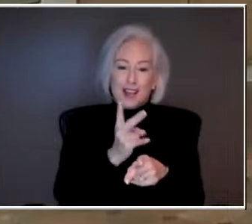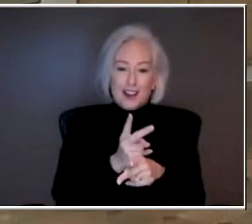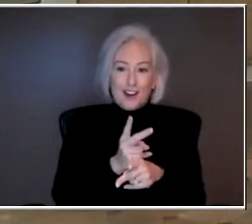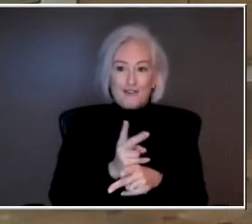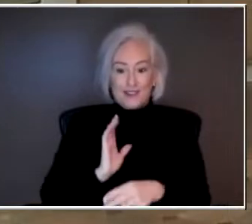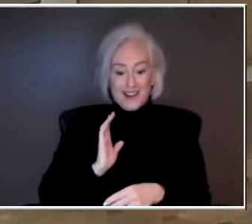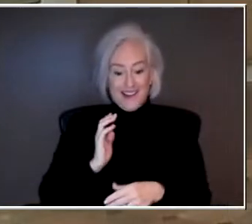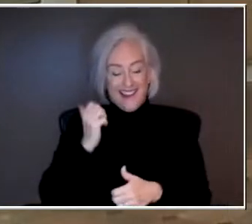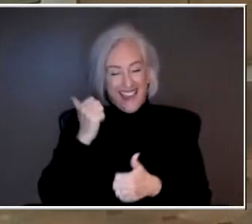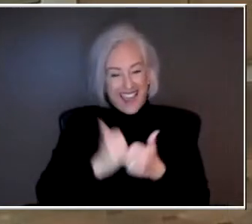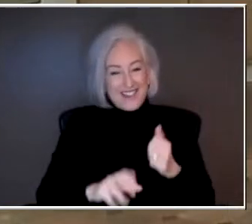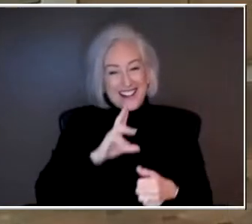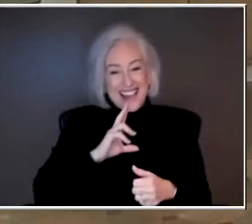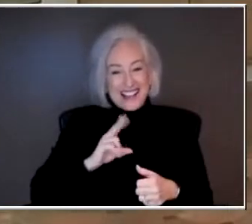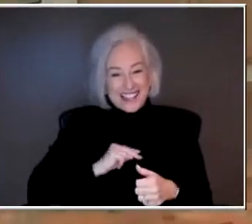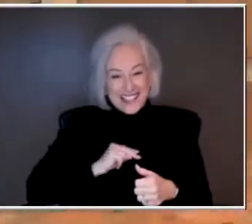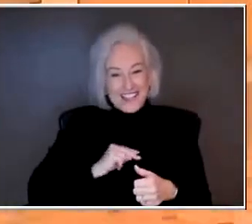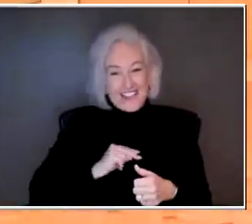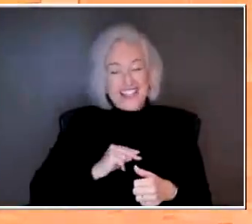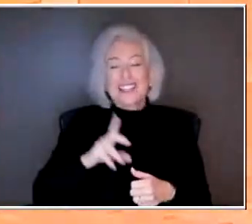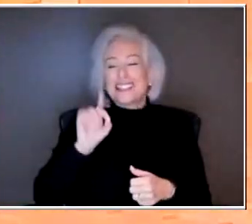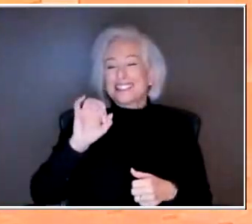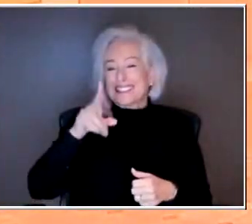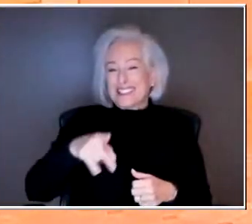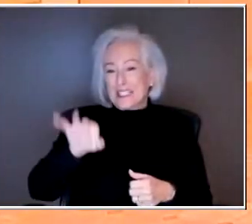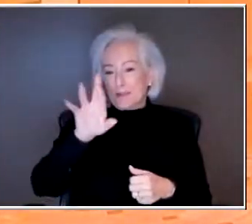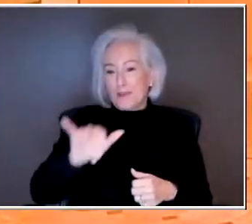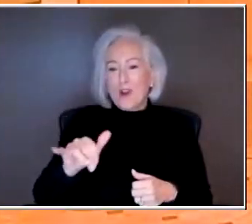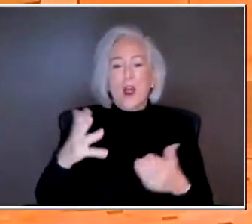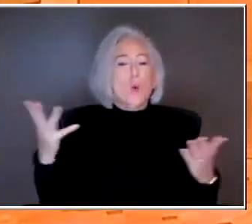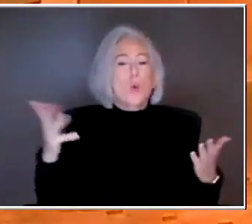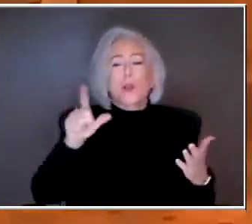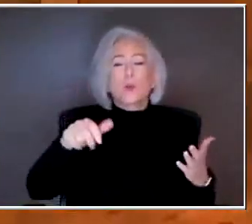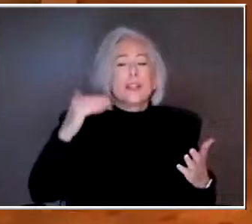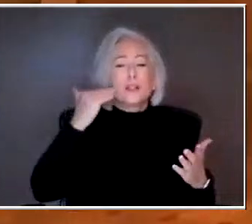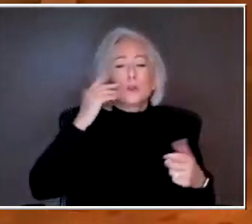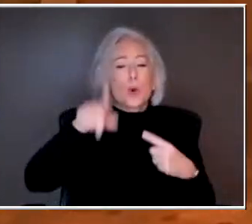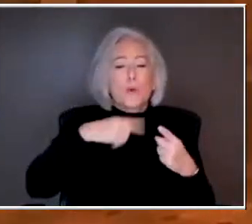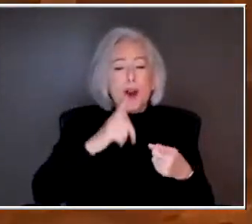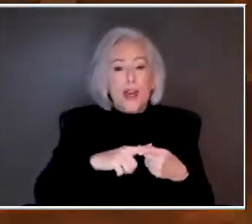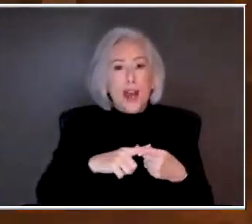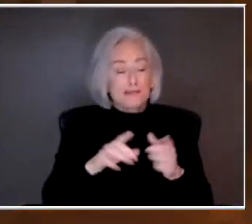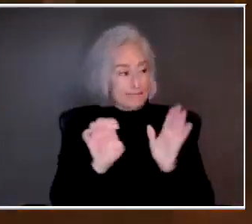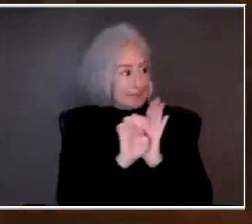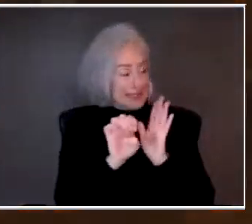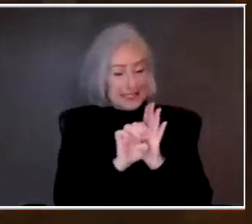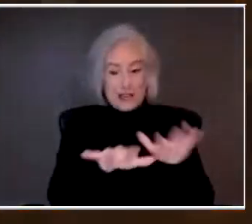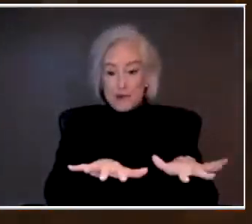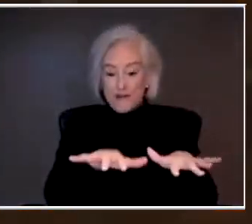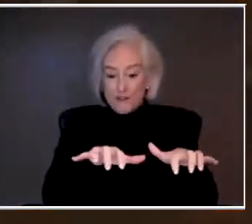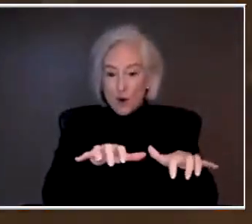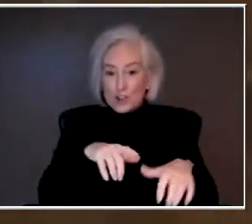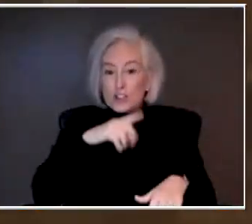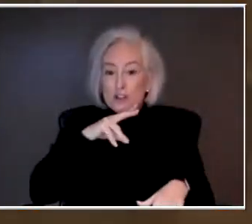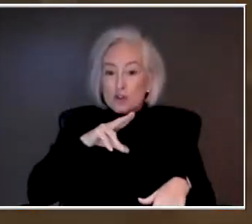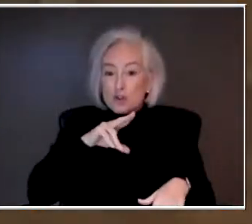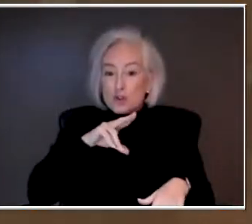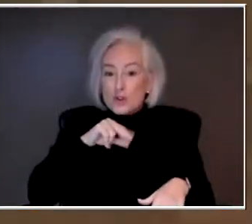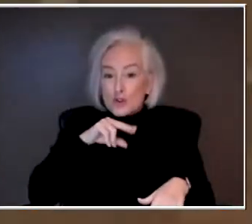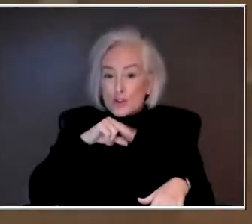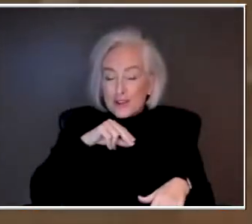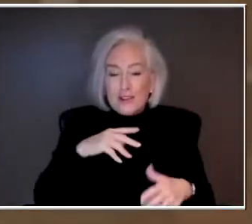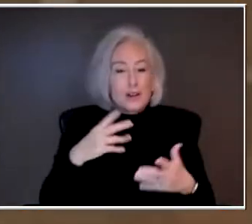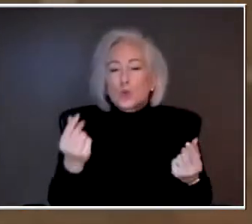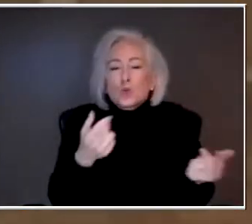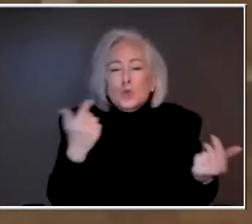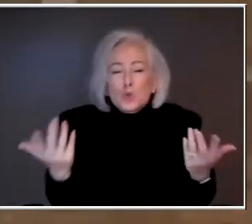love it. What do we need to know about that as far as putting frozen turkeys into Well, we want them outside, first of all, so don't do that. But what